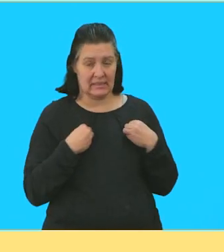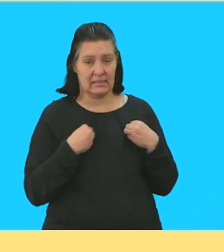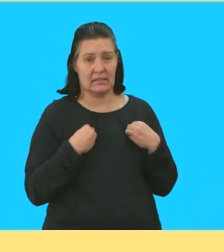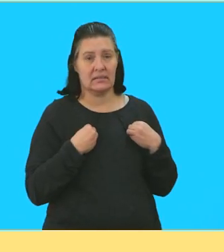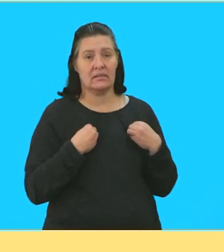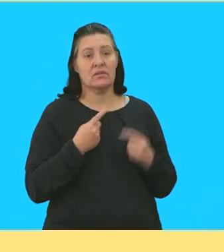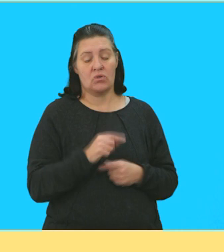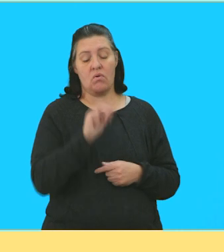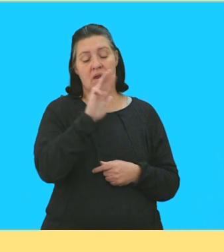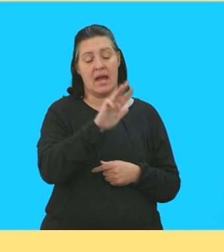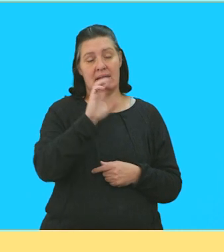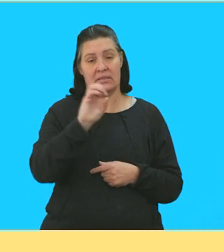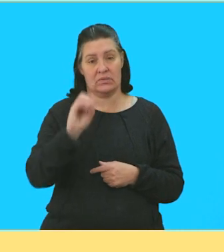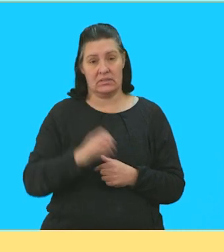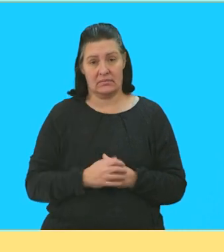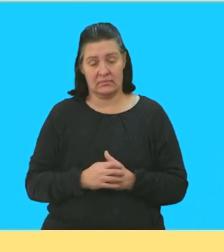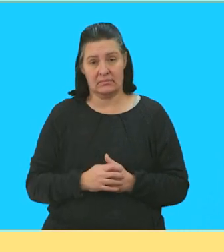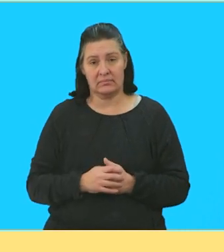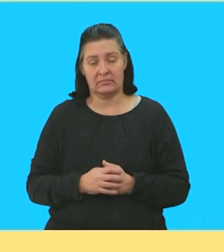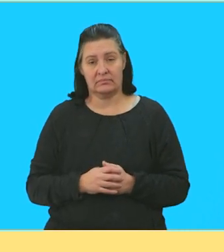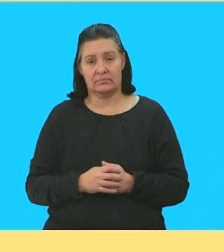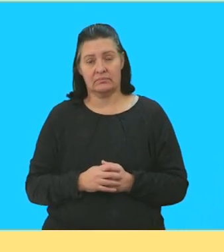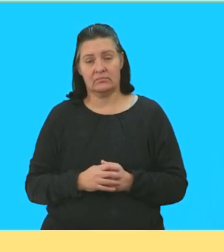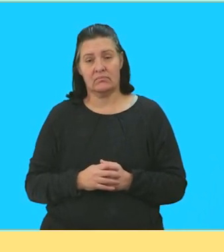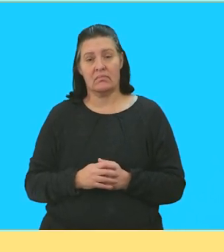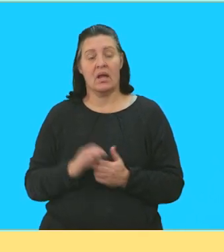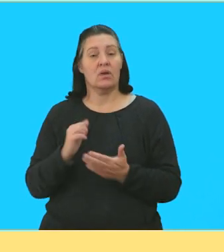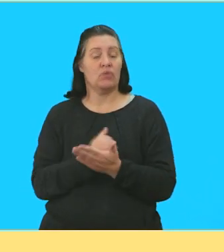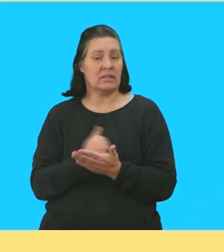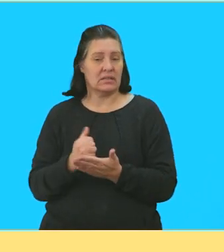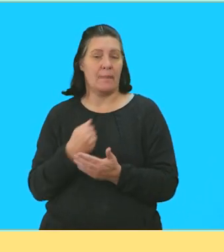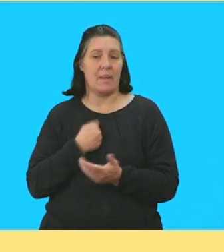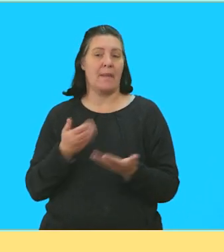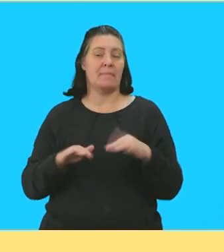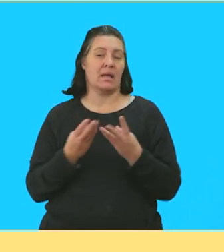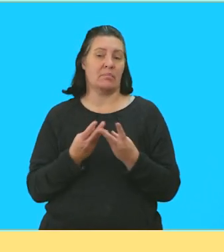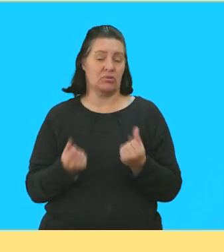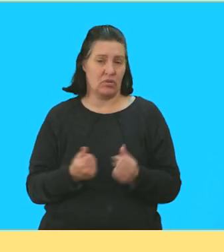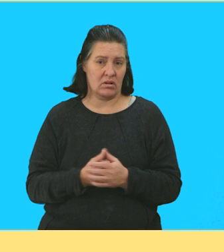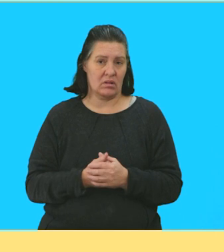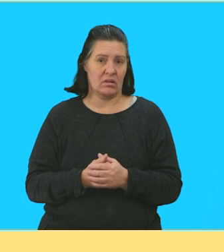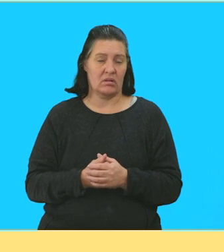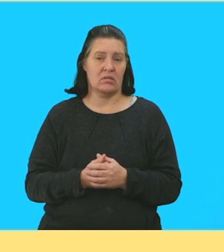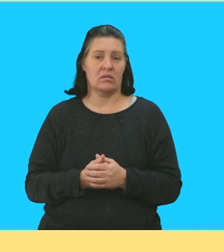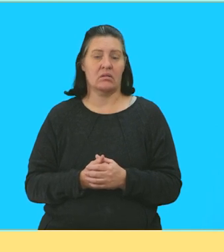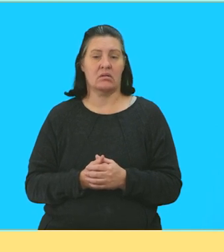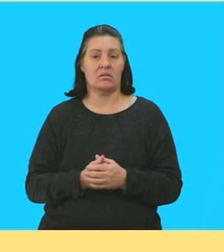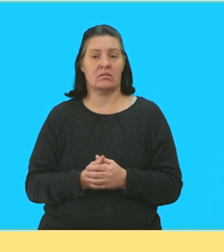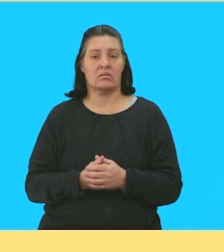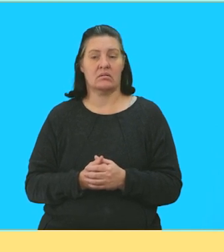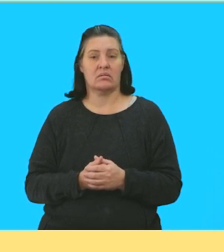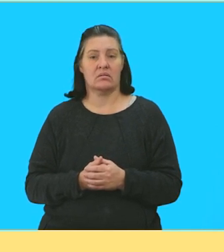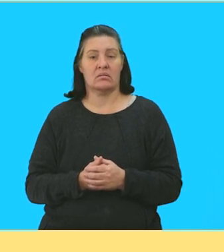here 900. And then I'll credit my packing material. I'll credit my